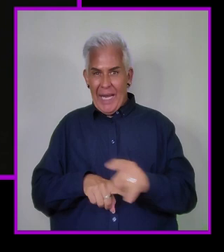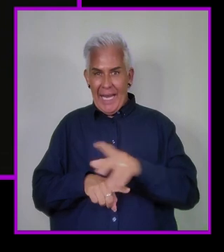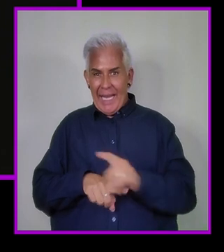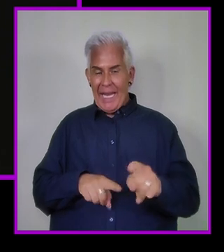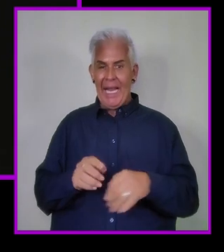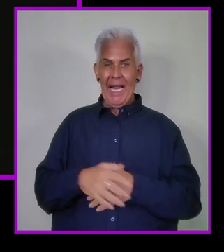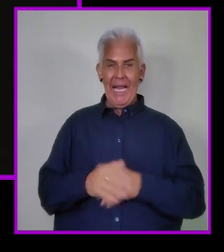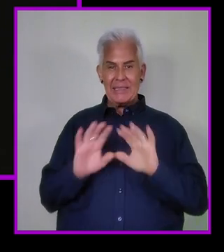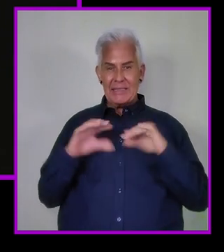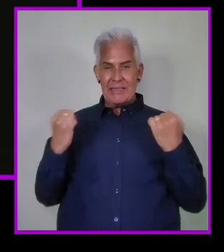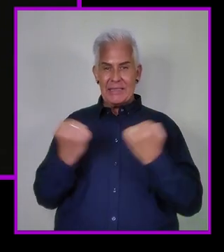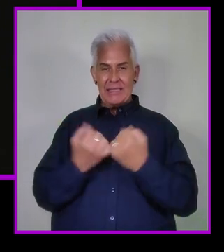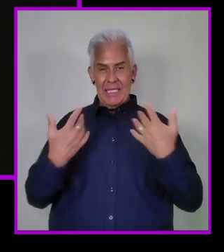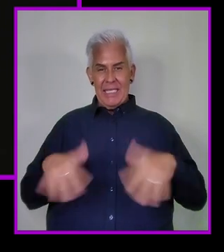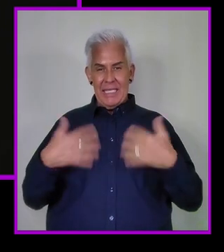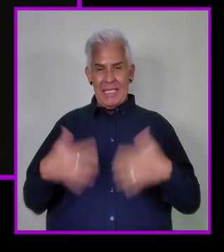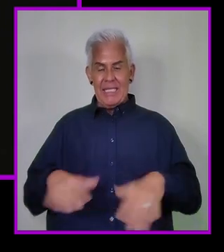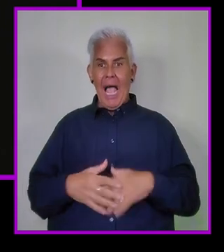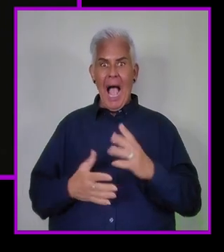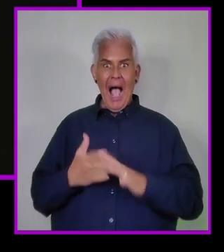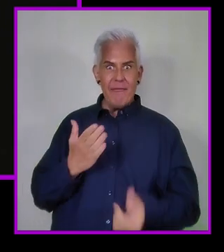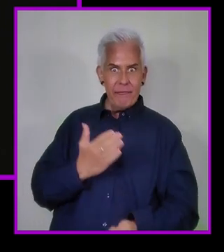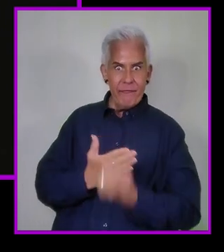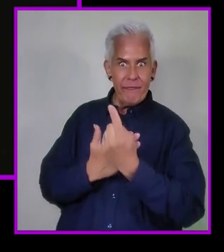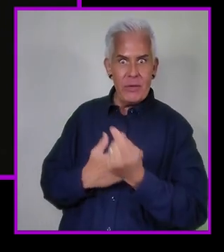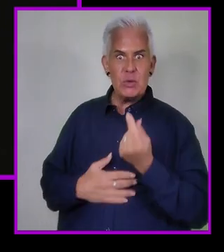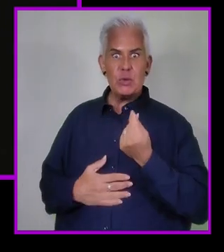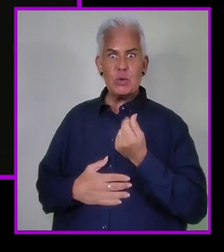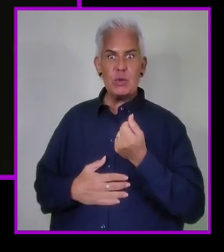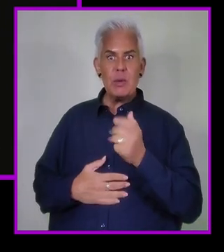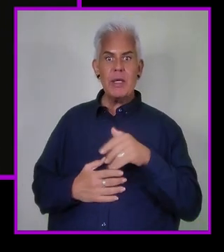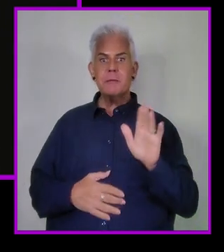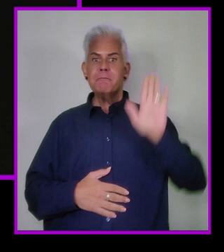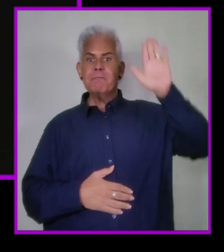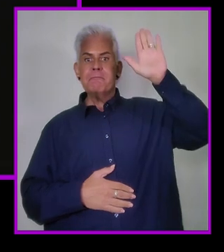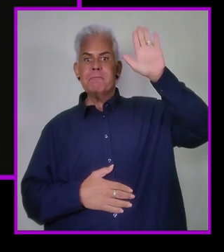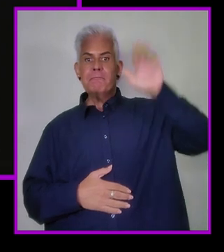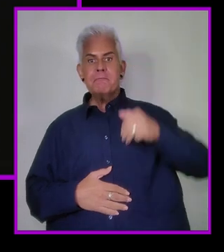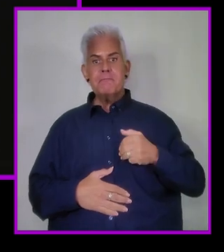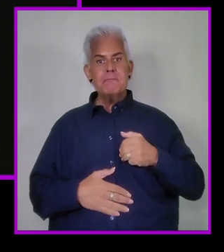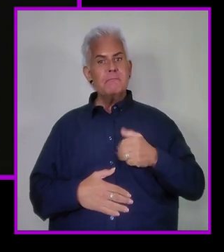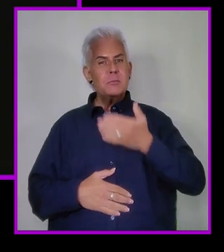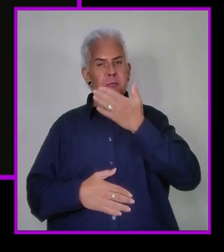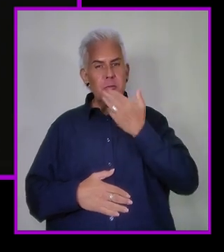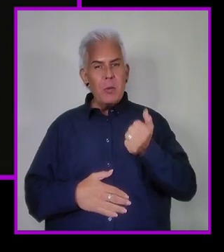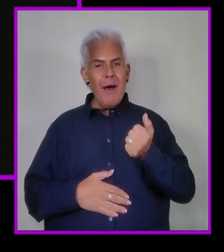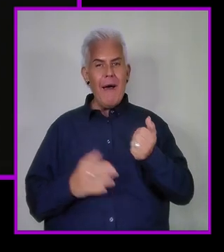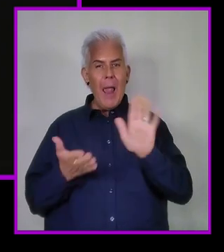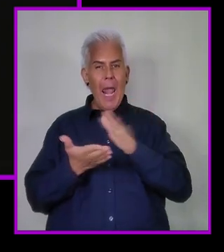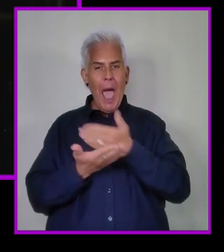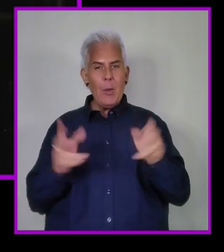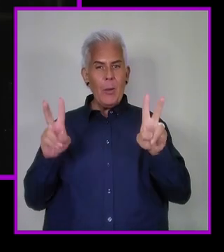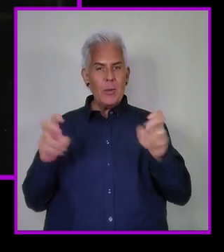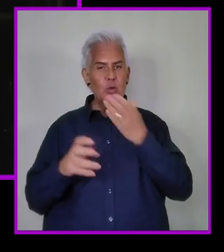team I work with are amazing. If there's stuff... We've got something coming up at the moment, and I kind of put my hand up and said, would you be okay if we all phrased it in this